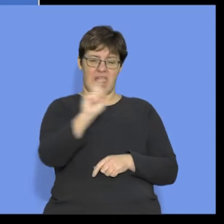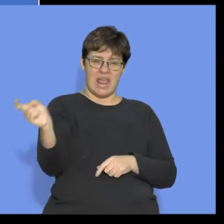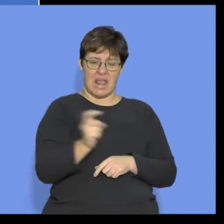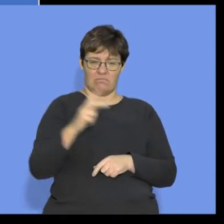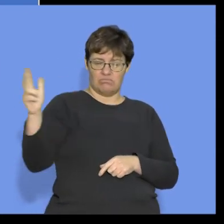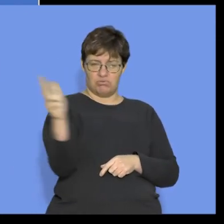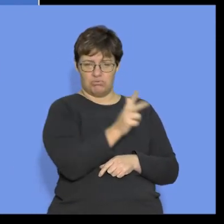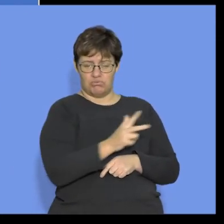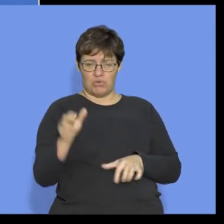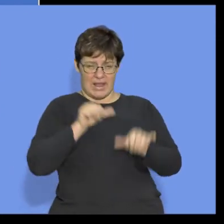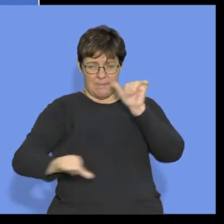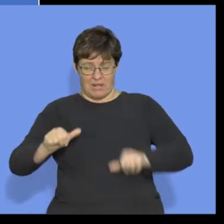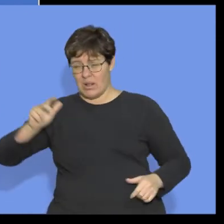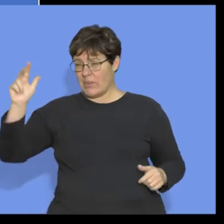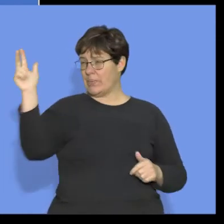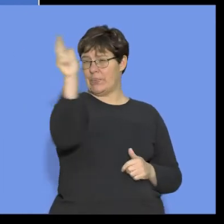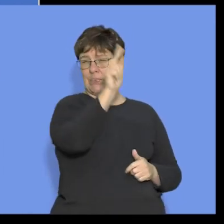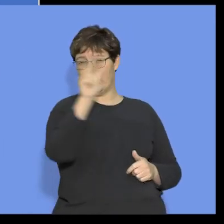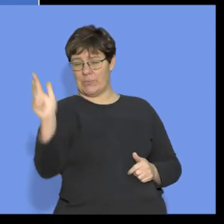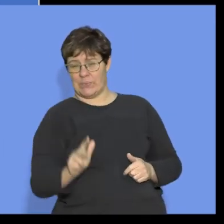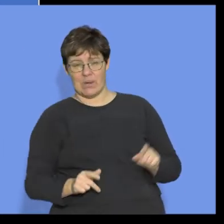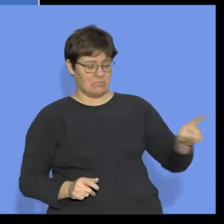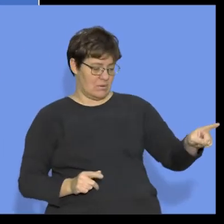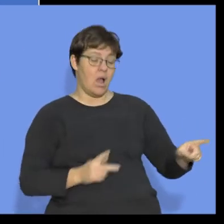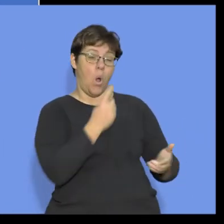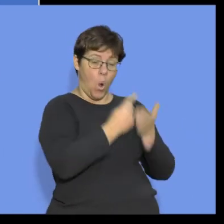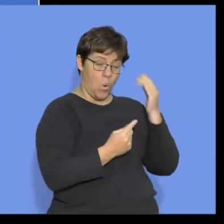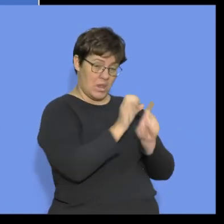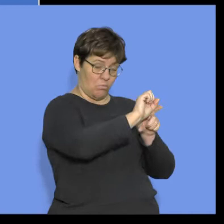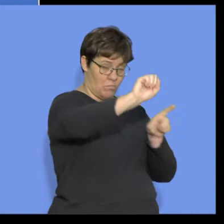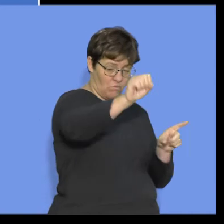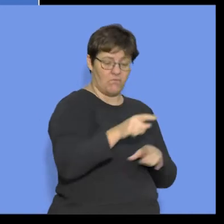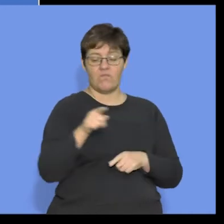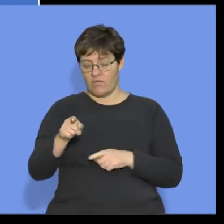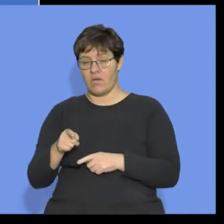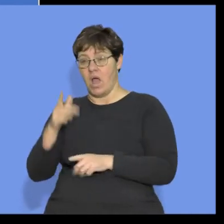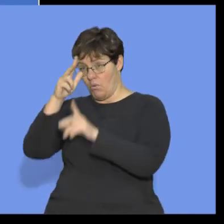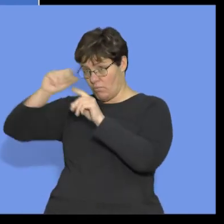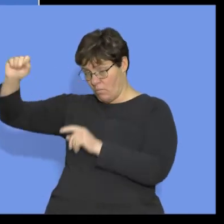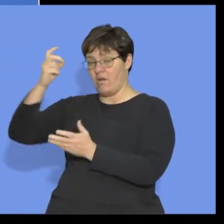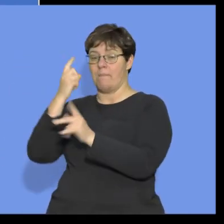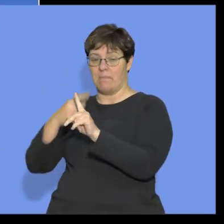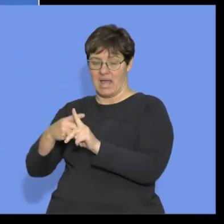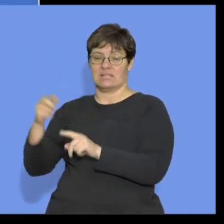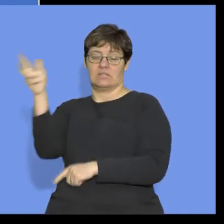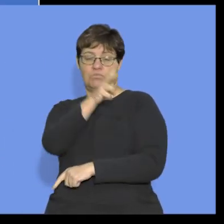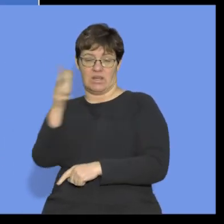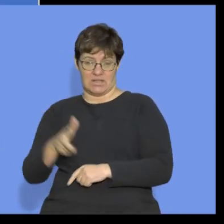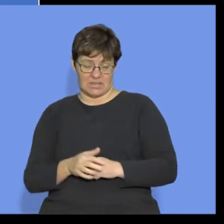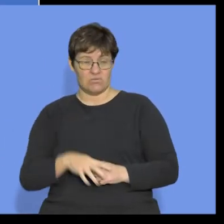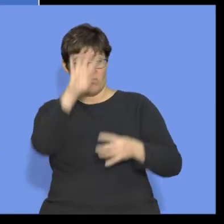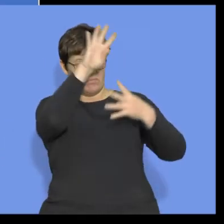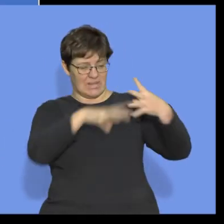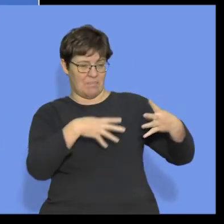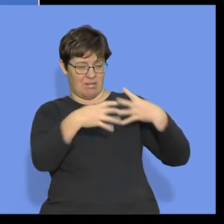chemical. So you're going to remove it and spray with some chemical. All together. So let's see our table. What does our table mean?